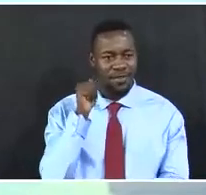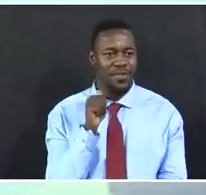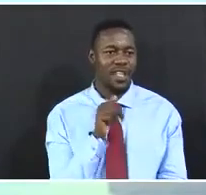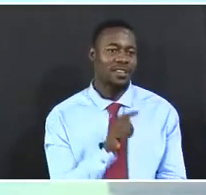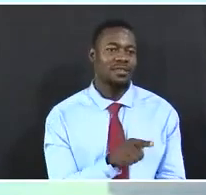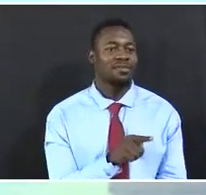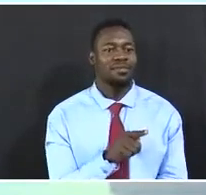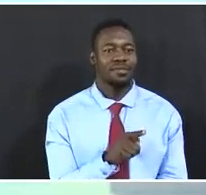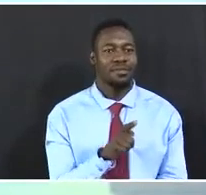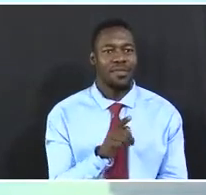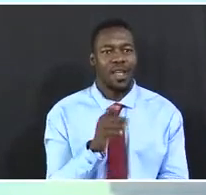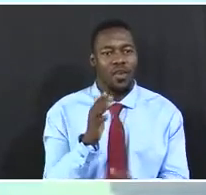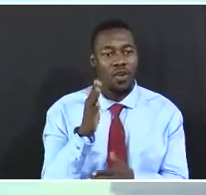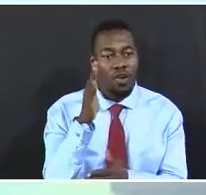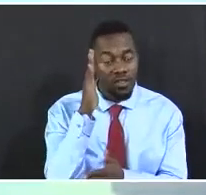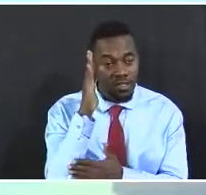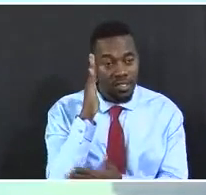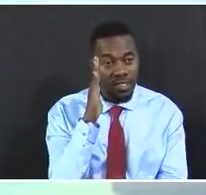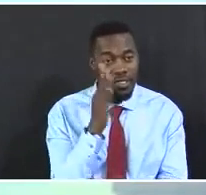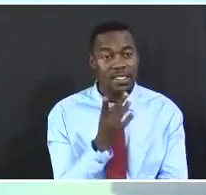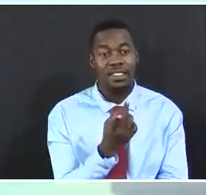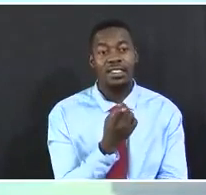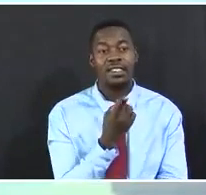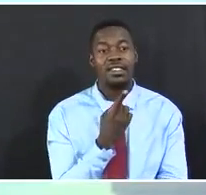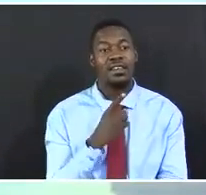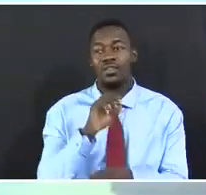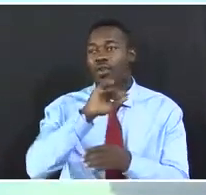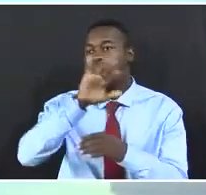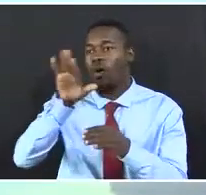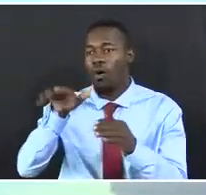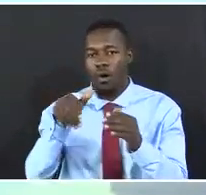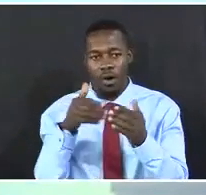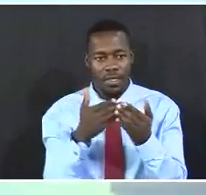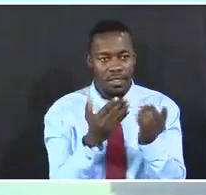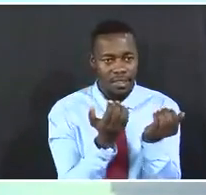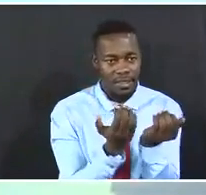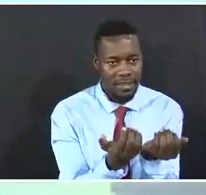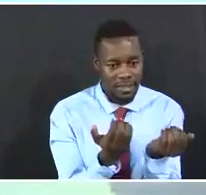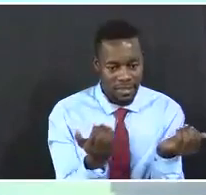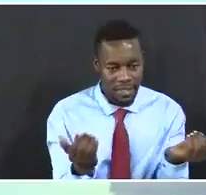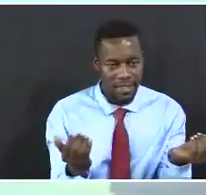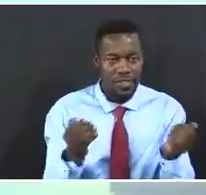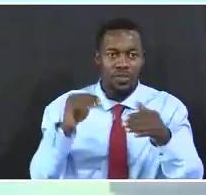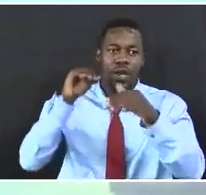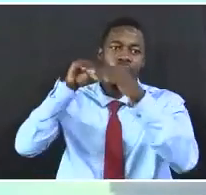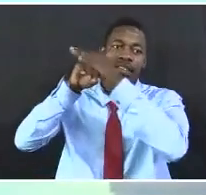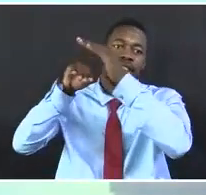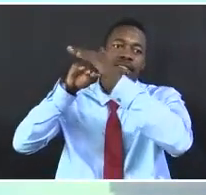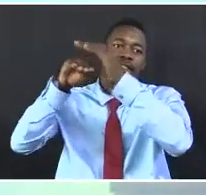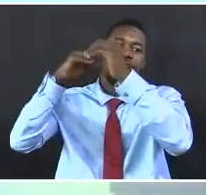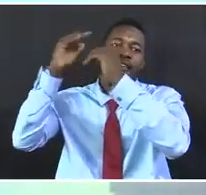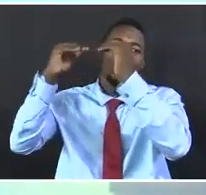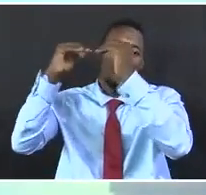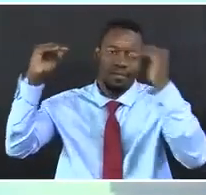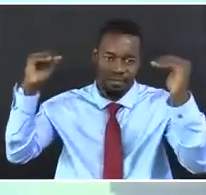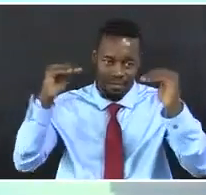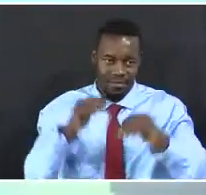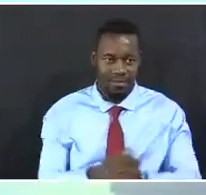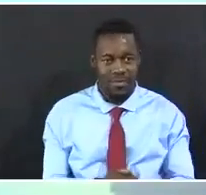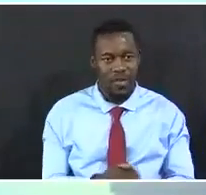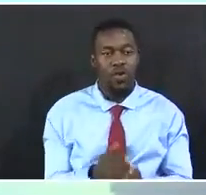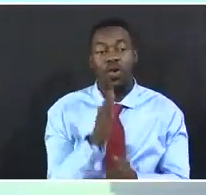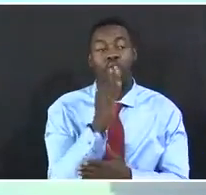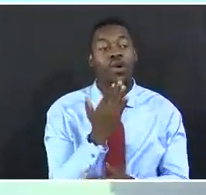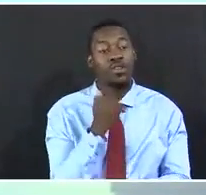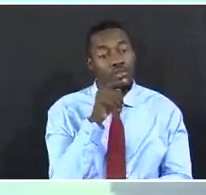God desires all his children to have unrestricted access to his presence. God wants